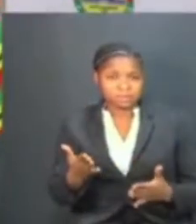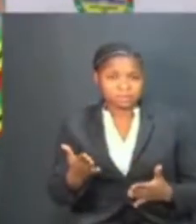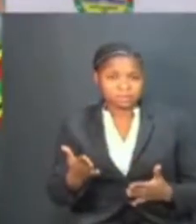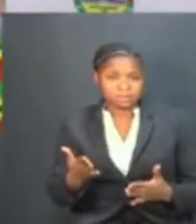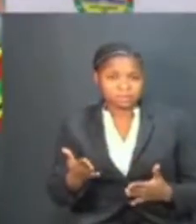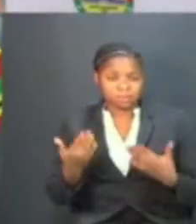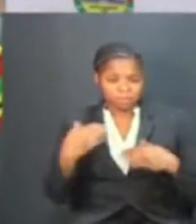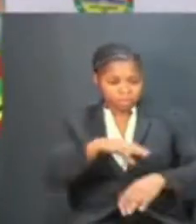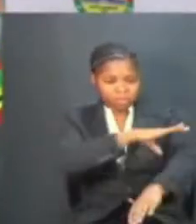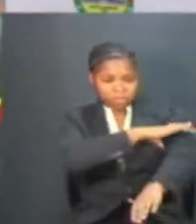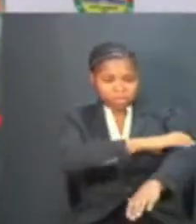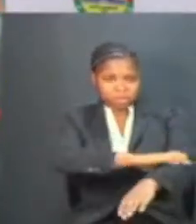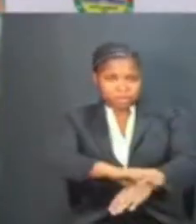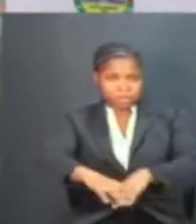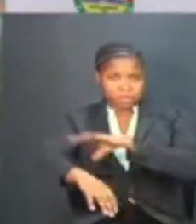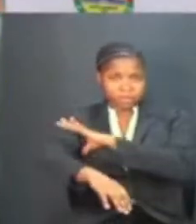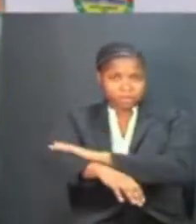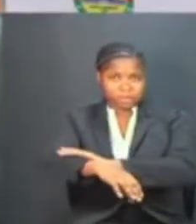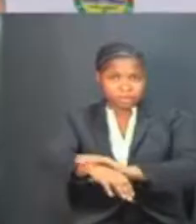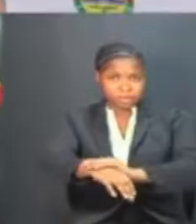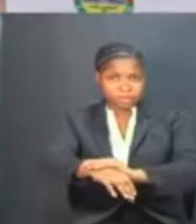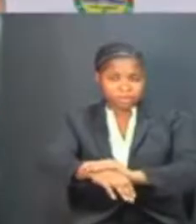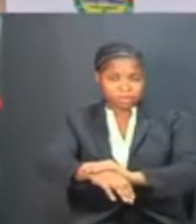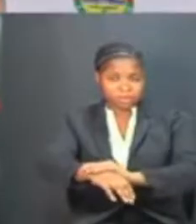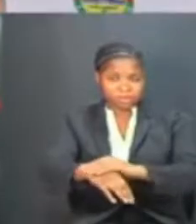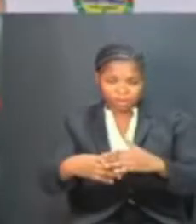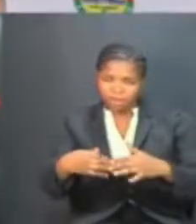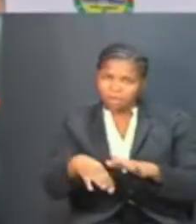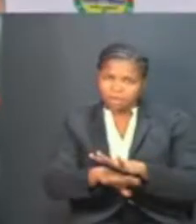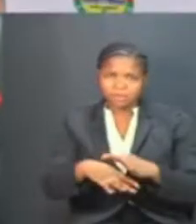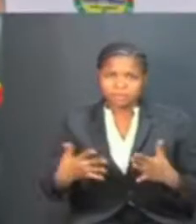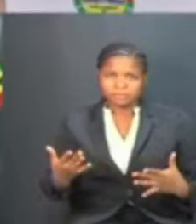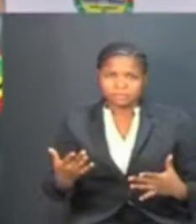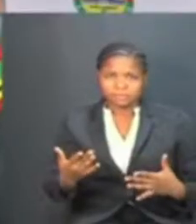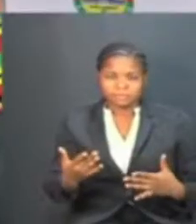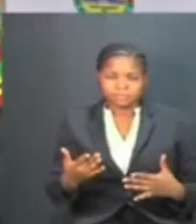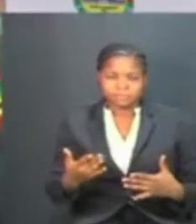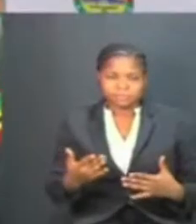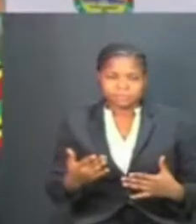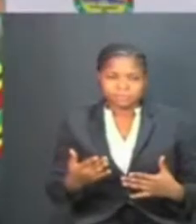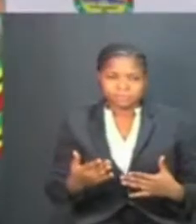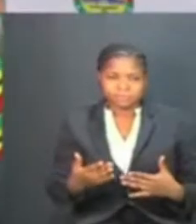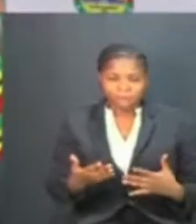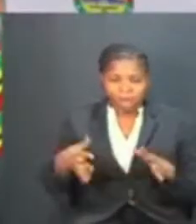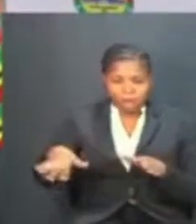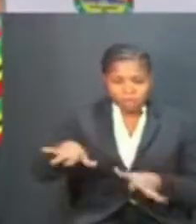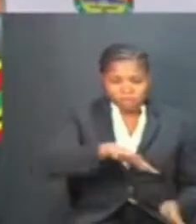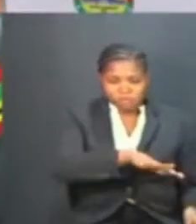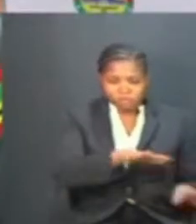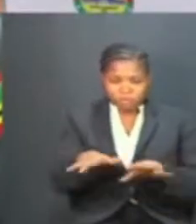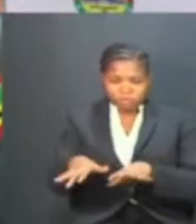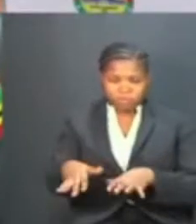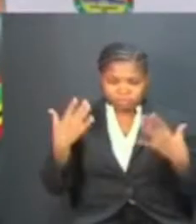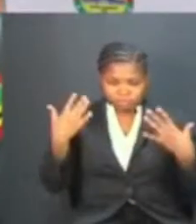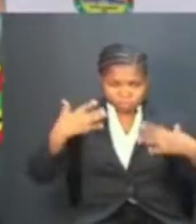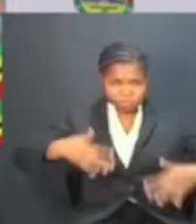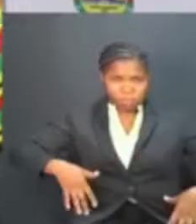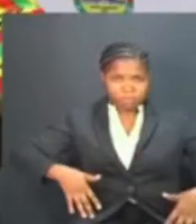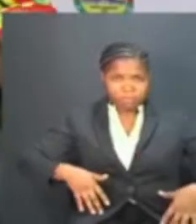In Kusal, we will say kwalang on top of it. The small one, he will wear on top of